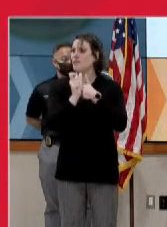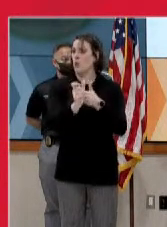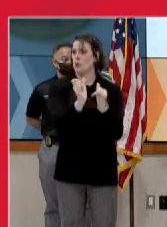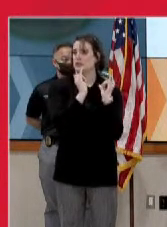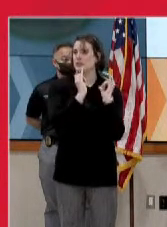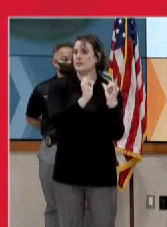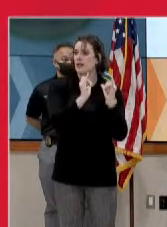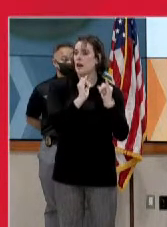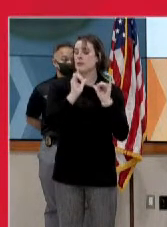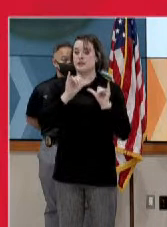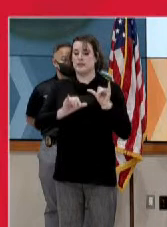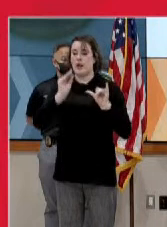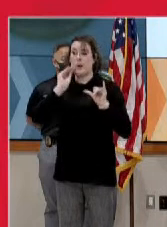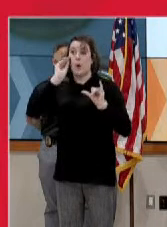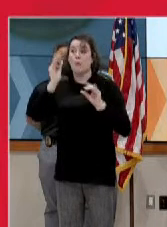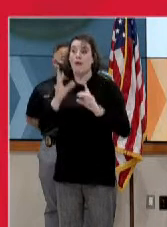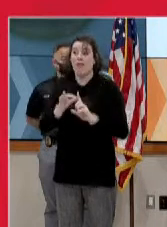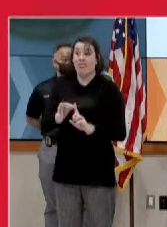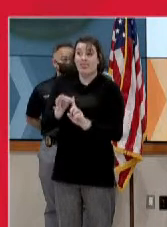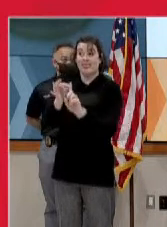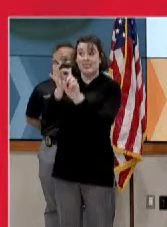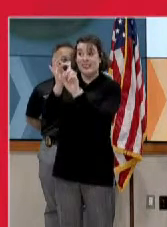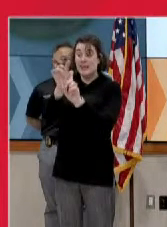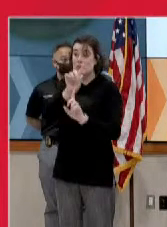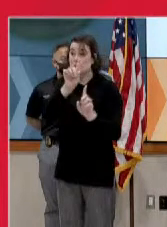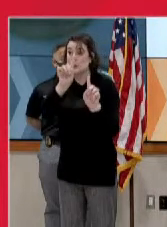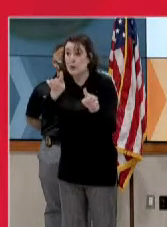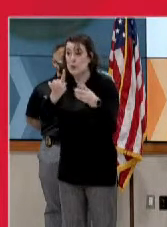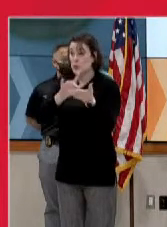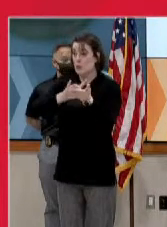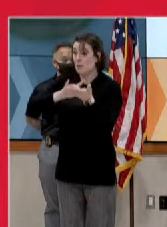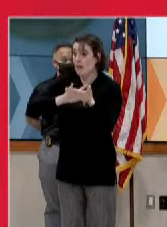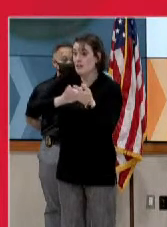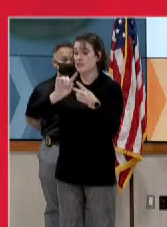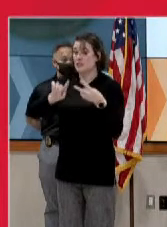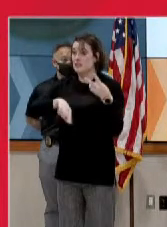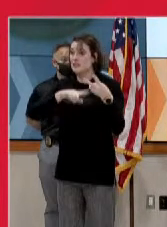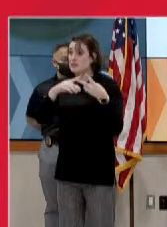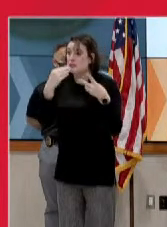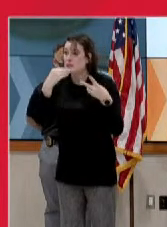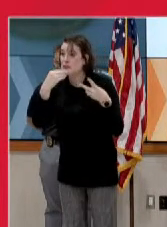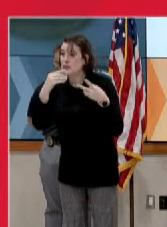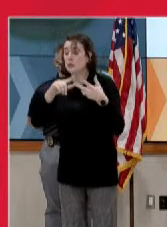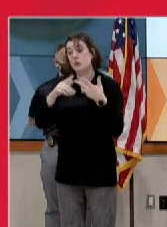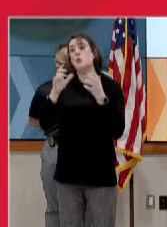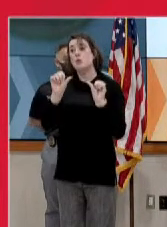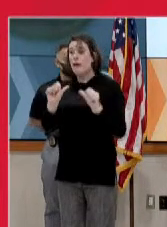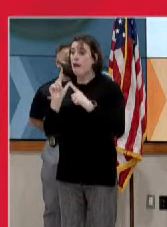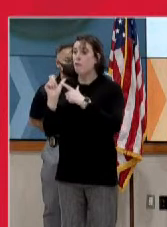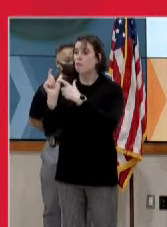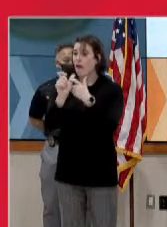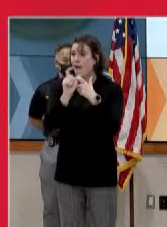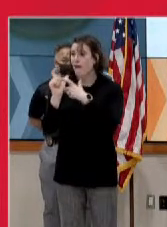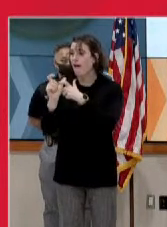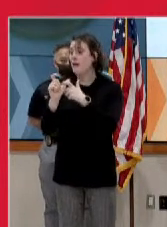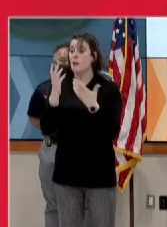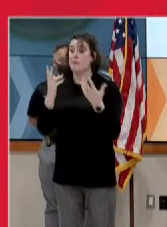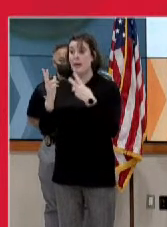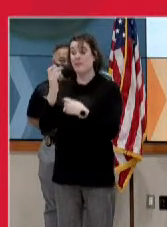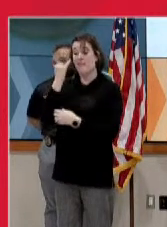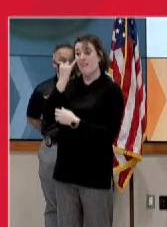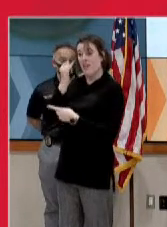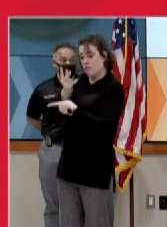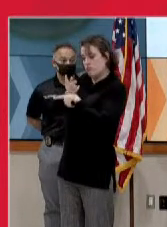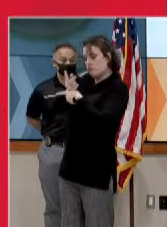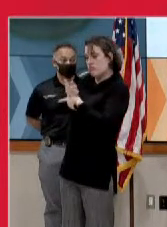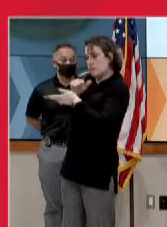store, medicine, visit somebody that you're taking care of, go out for a run, walk the dog, or if